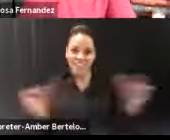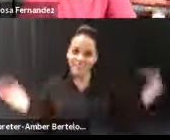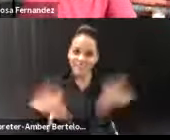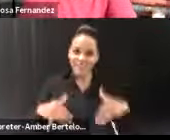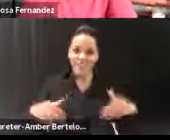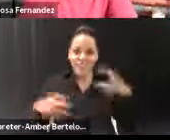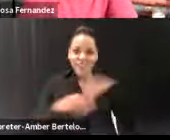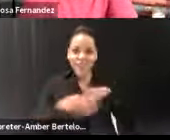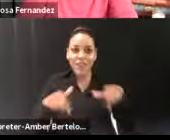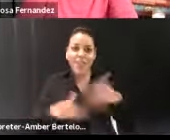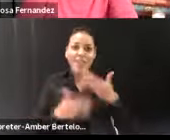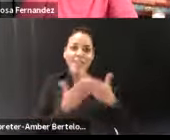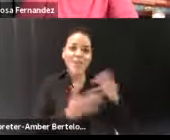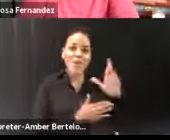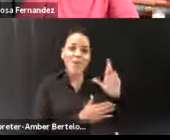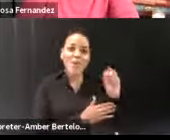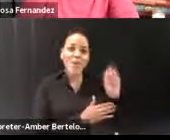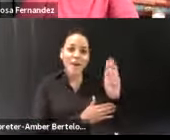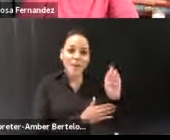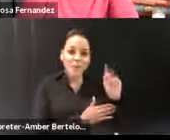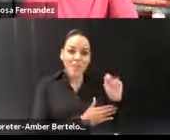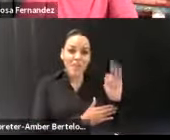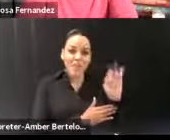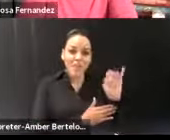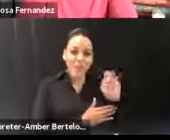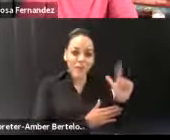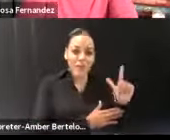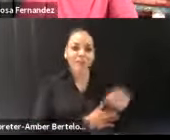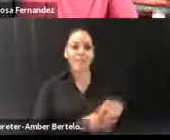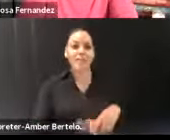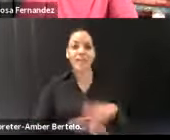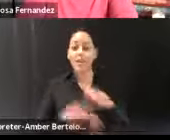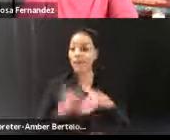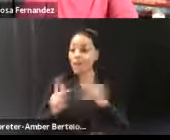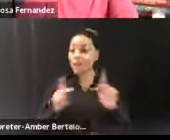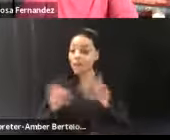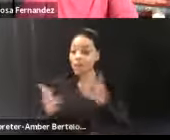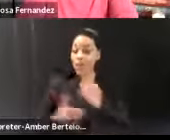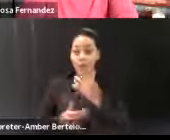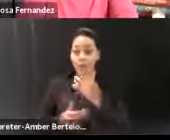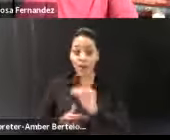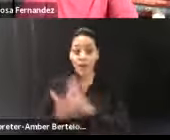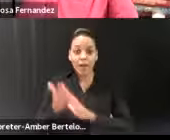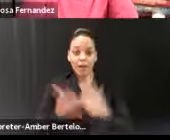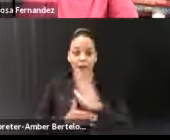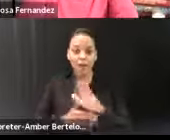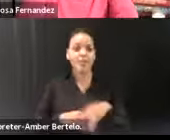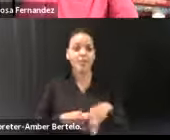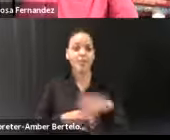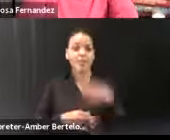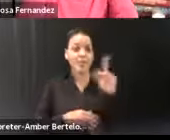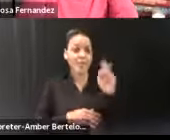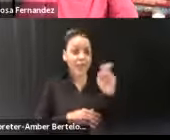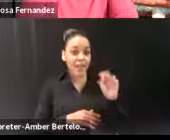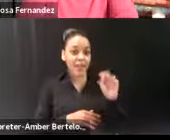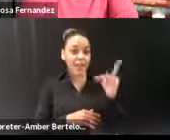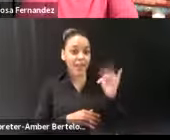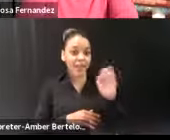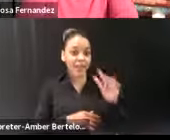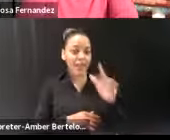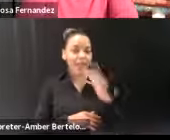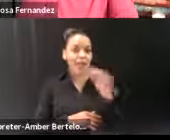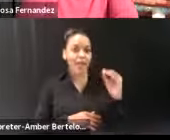you, Robert Farrell, all the people at Lehman College, the Library of America, Kevin Young, and the